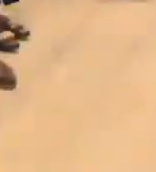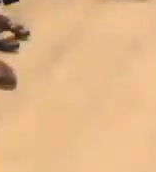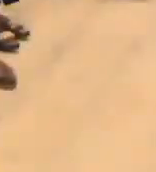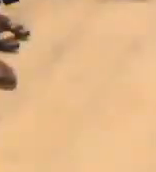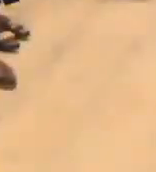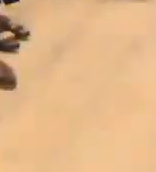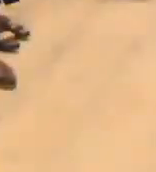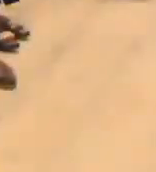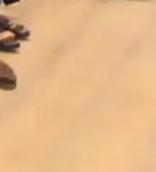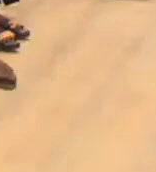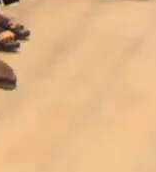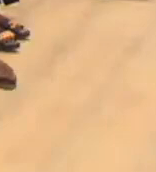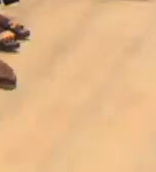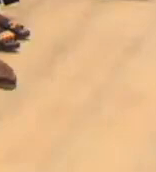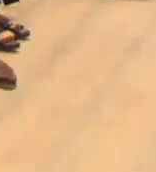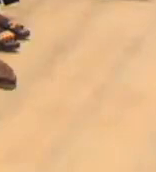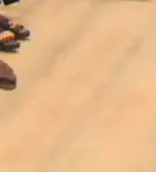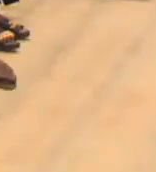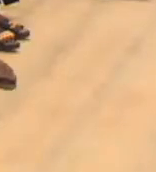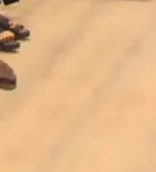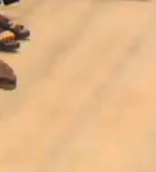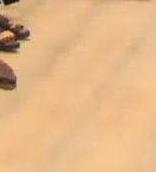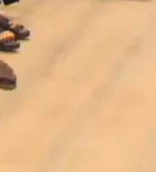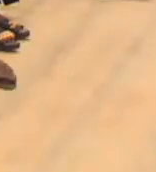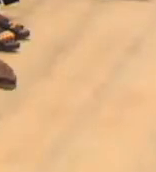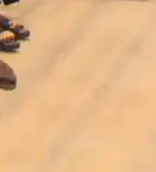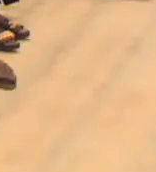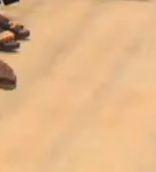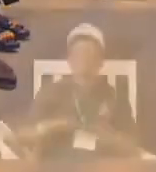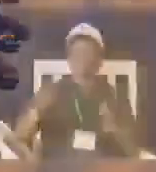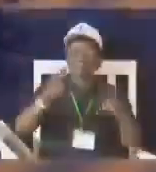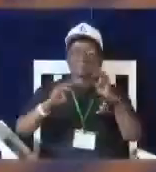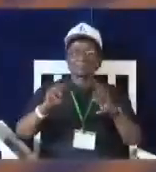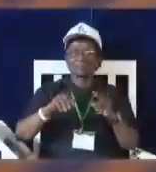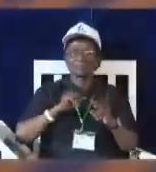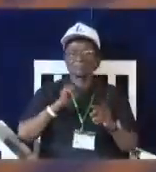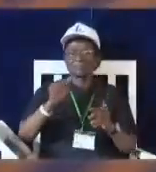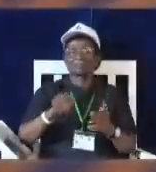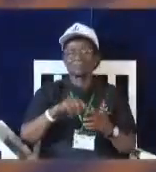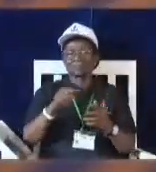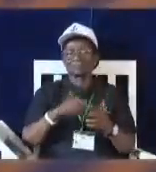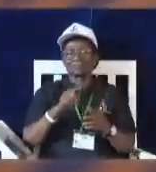Some of you have heard this story before. Don't worry, I'm about to